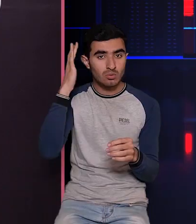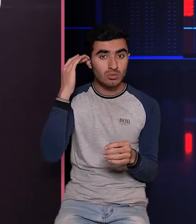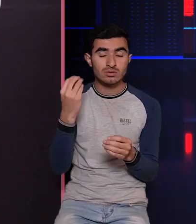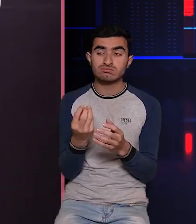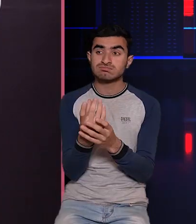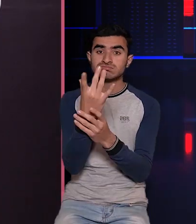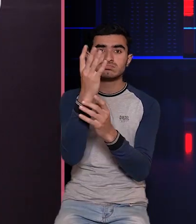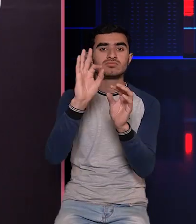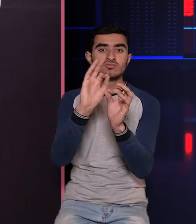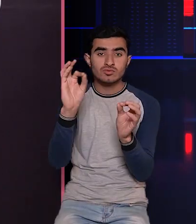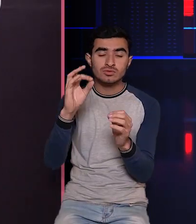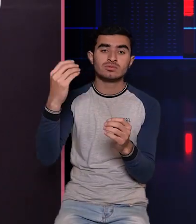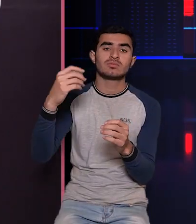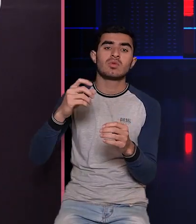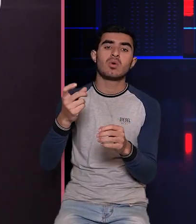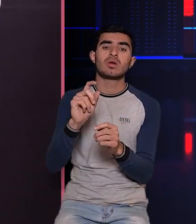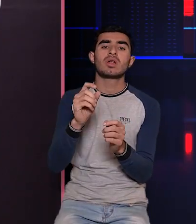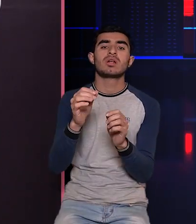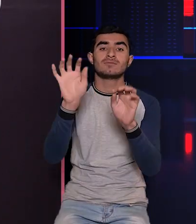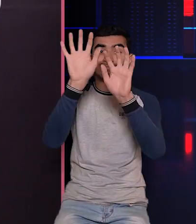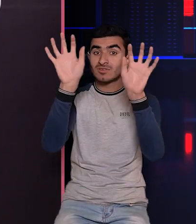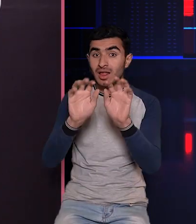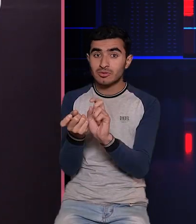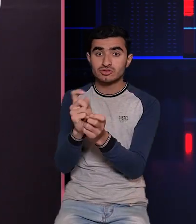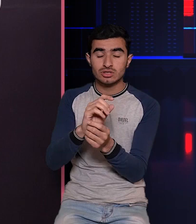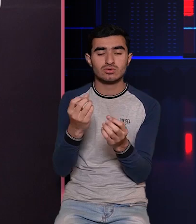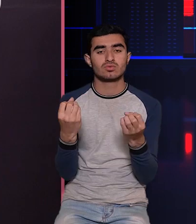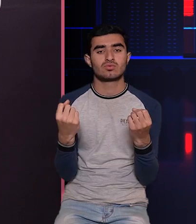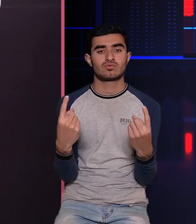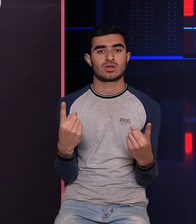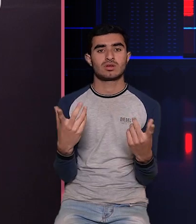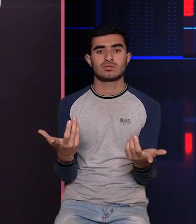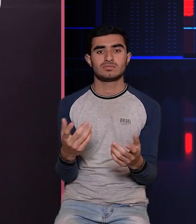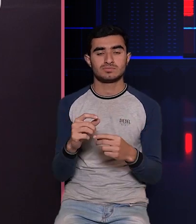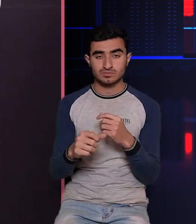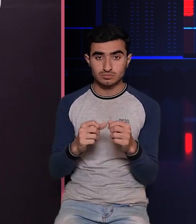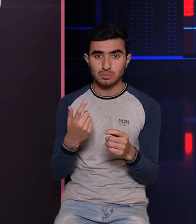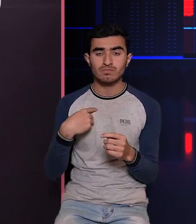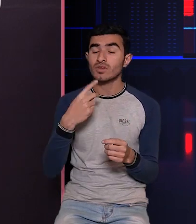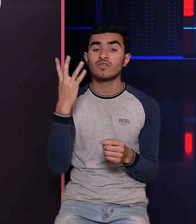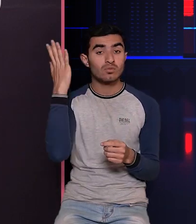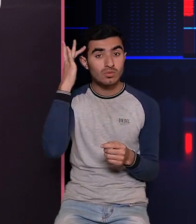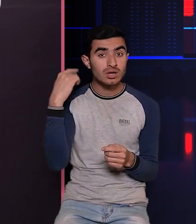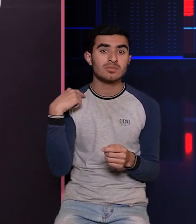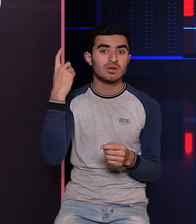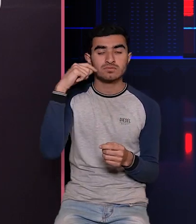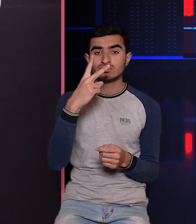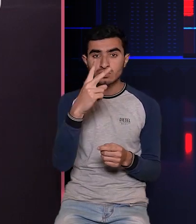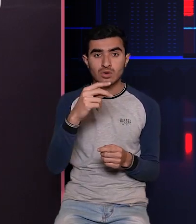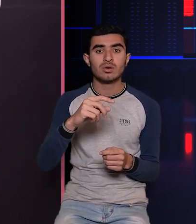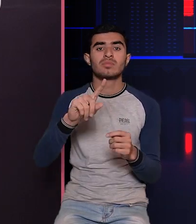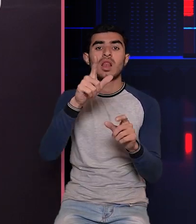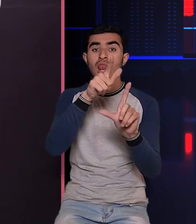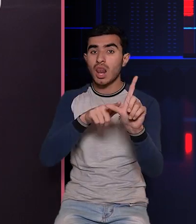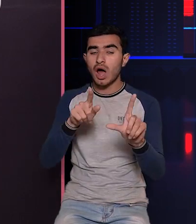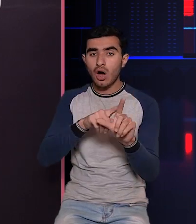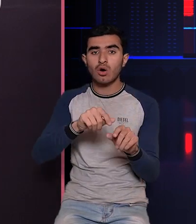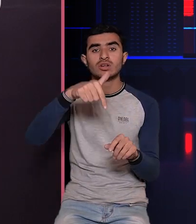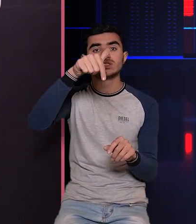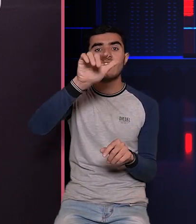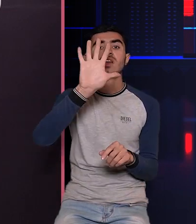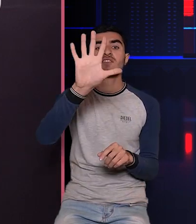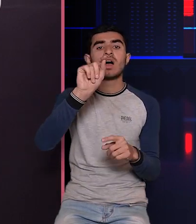that Lahore had lost about 75% of the tree cover. And now certain bonds or certain things had